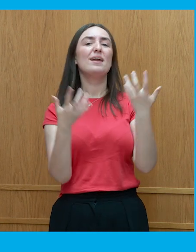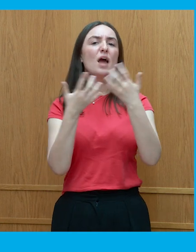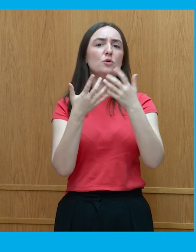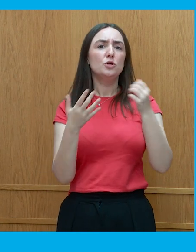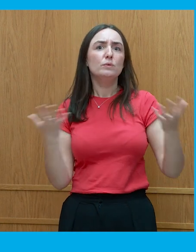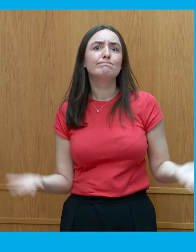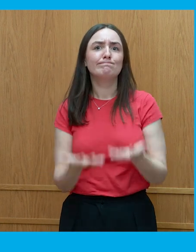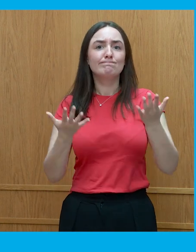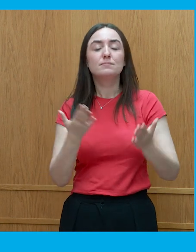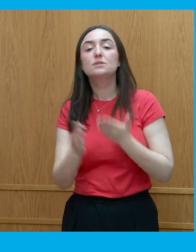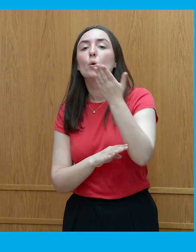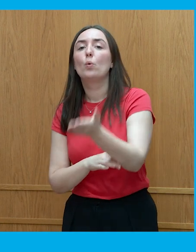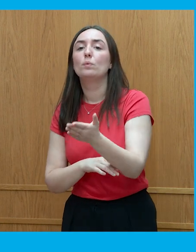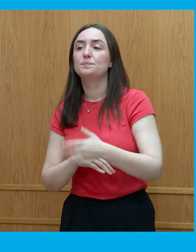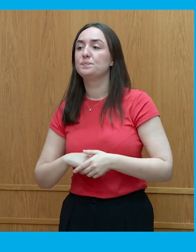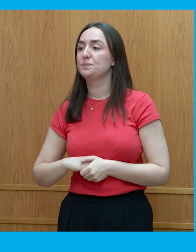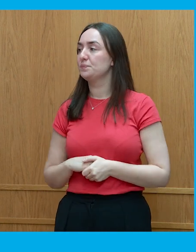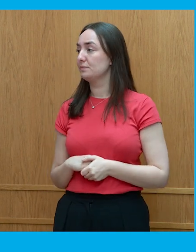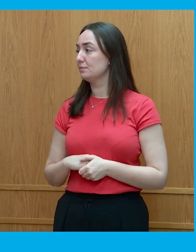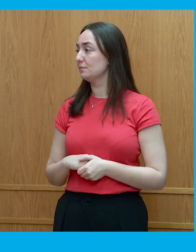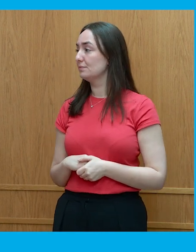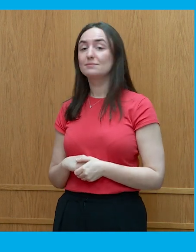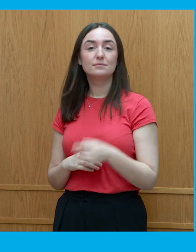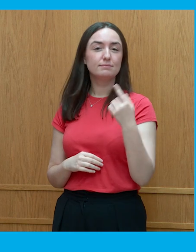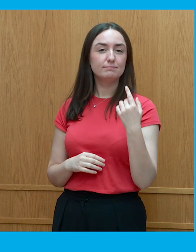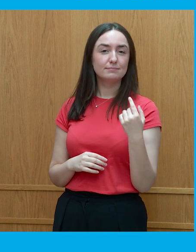turnout. And then a couple right in the front row,